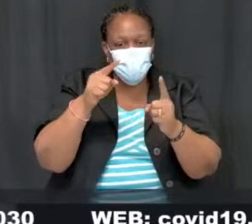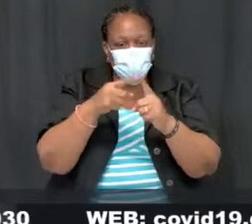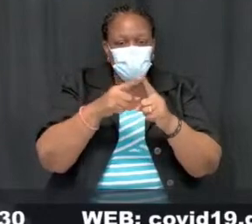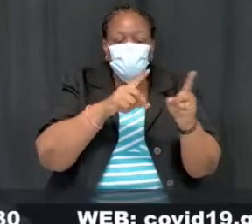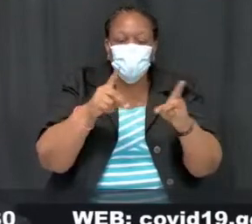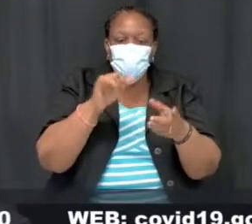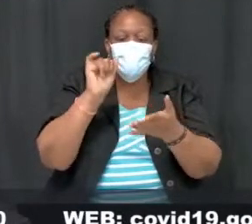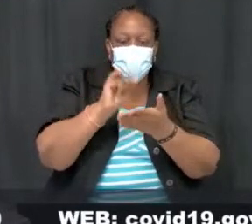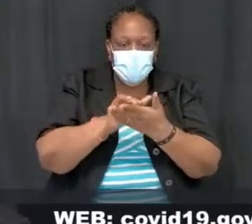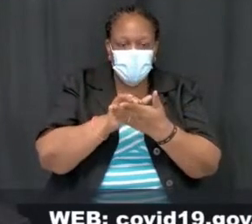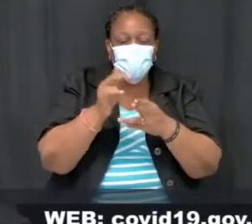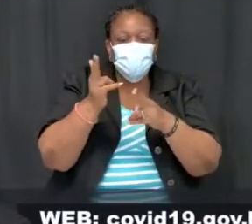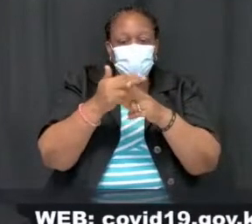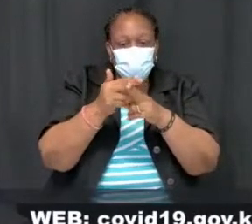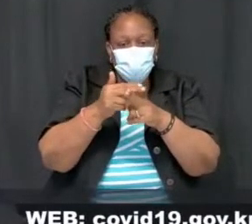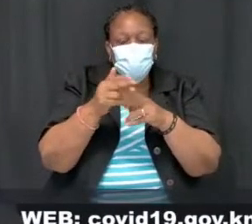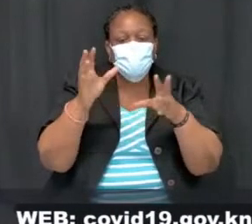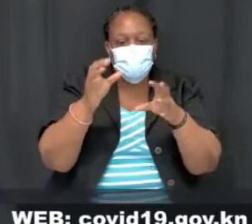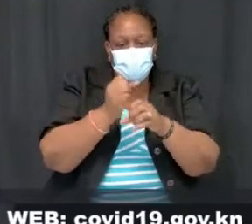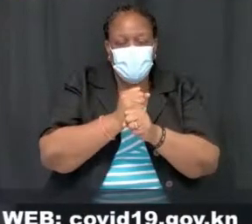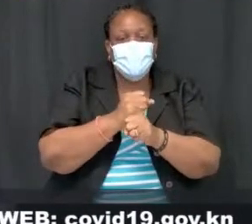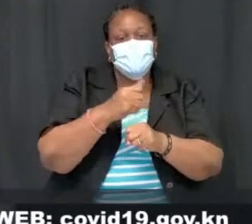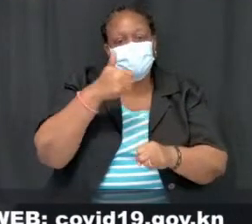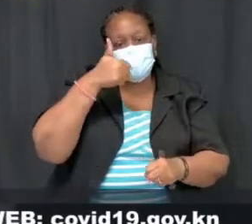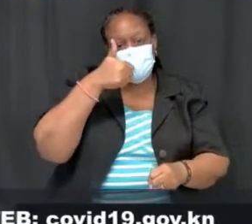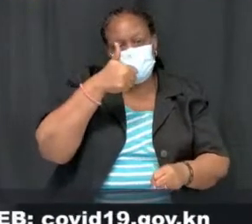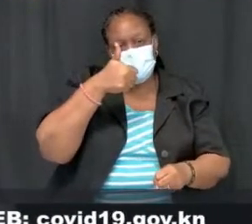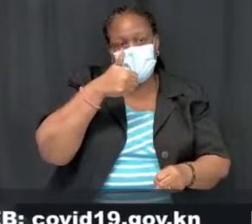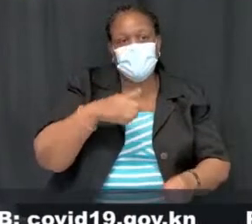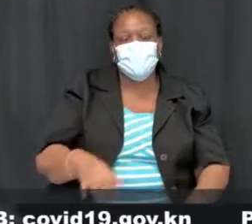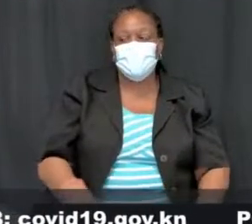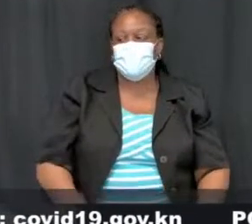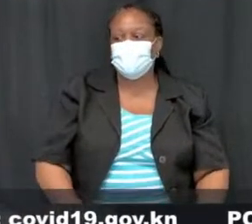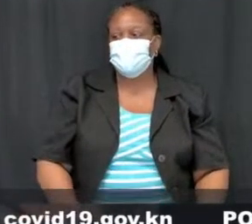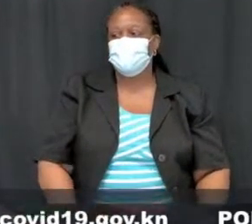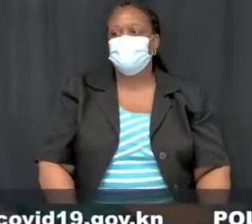it, but that should be done shortly.